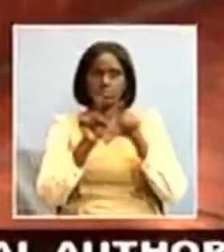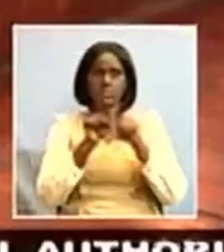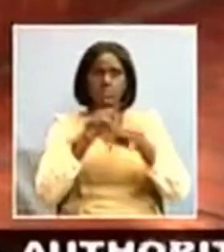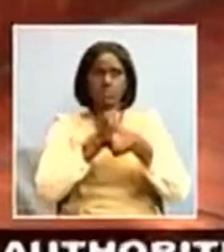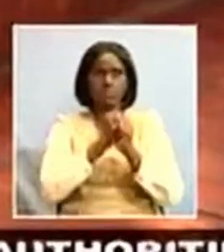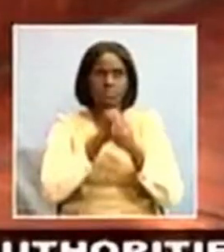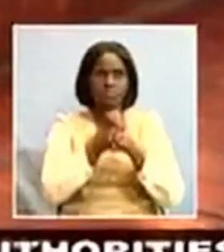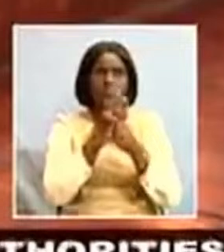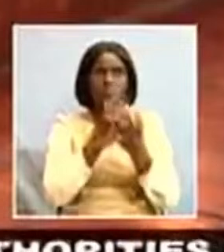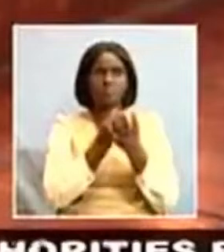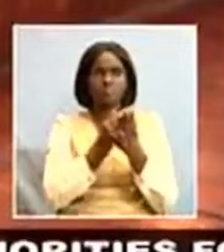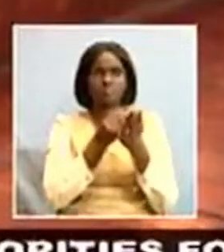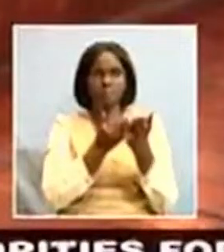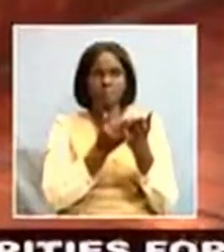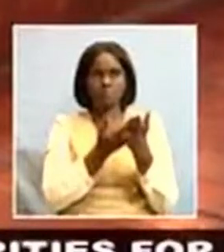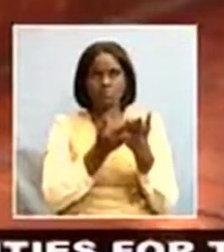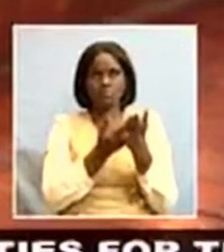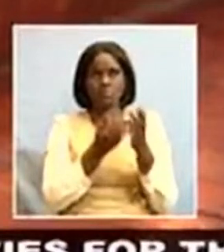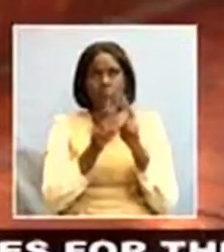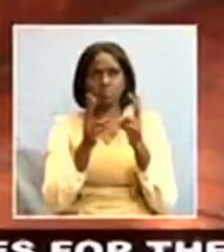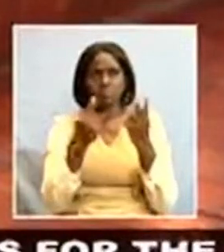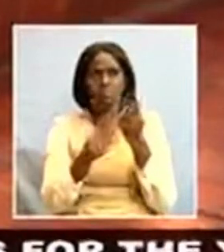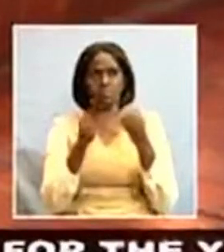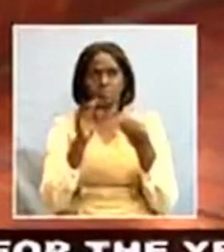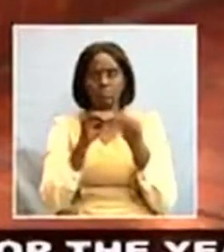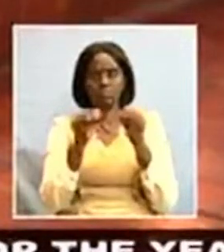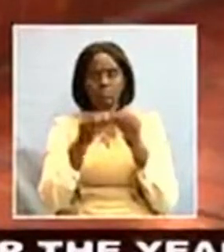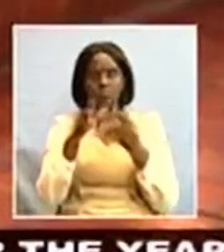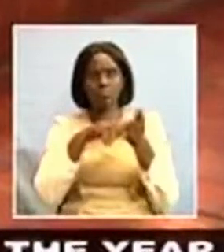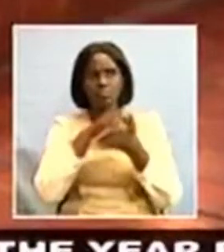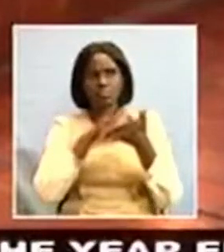consolidated figure. So column number